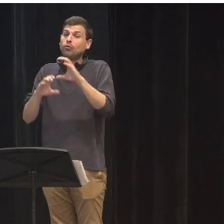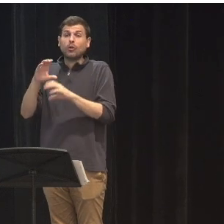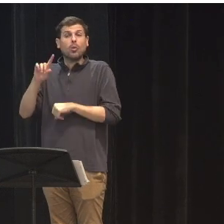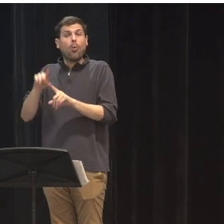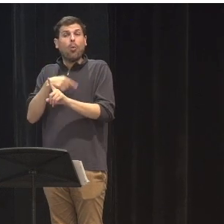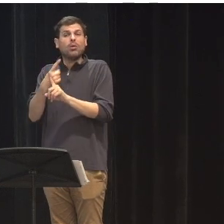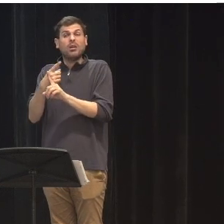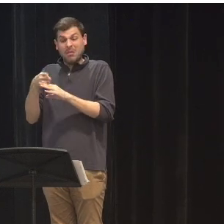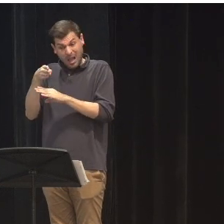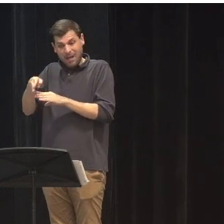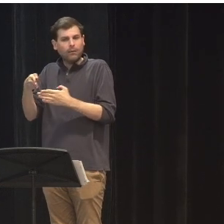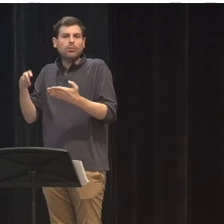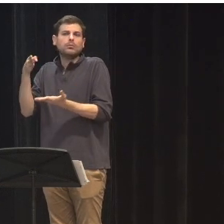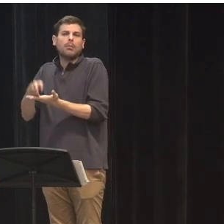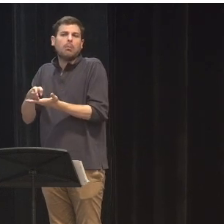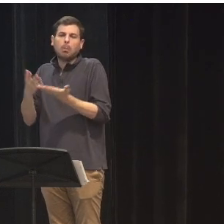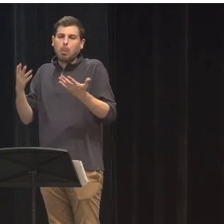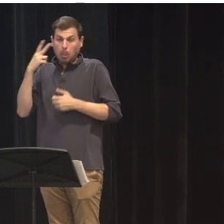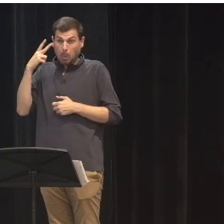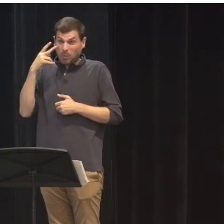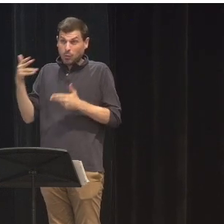statement. Next slide, please.